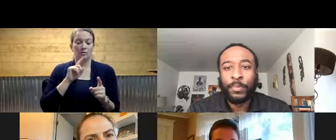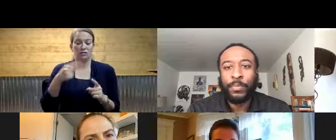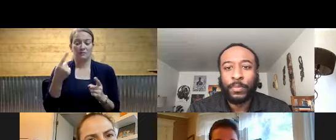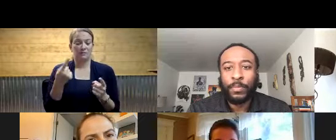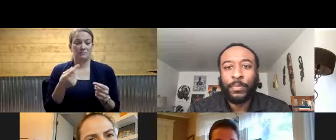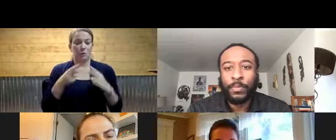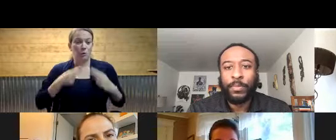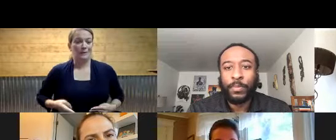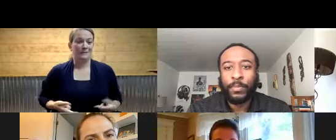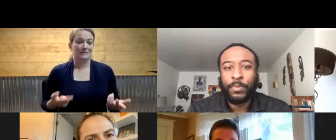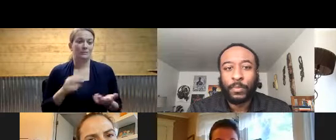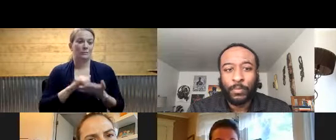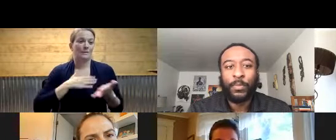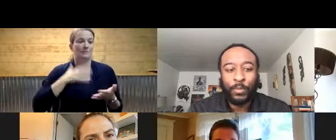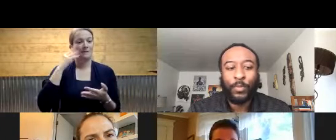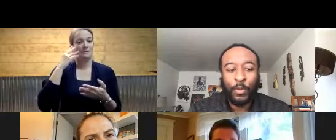that's been my experience all my life.